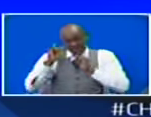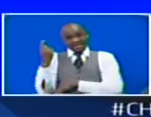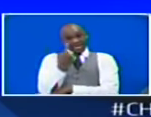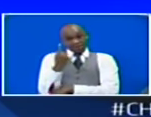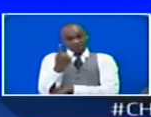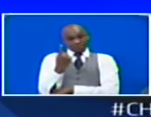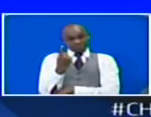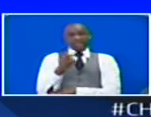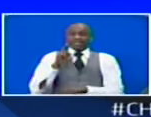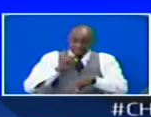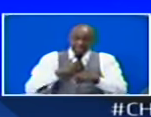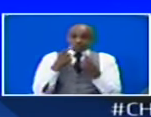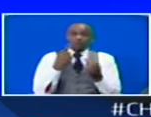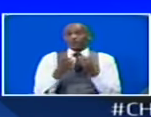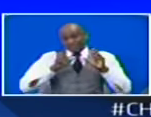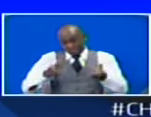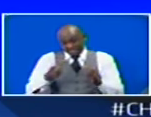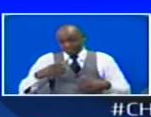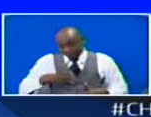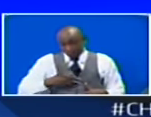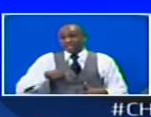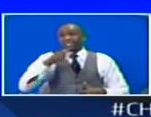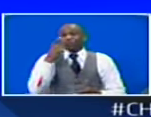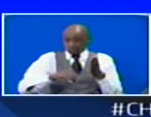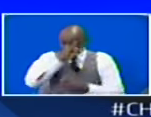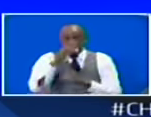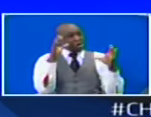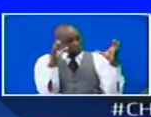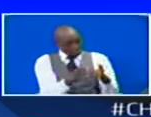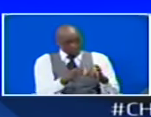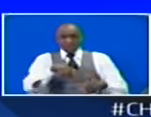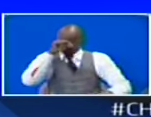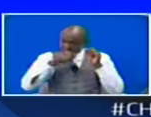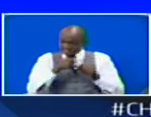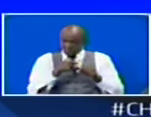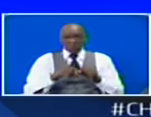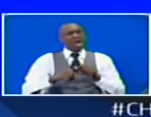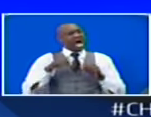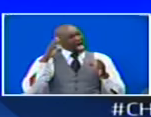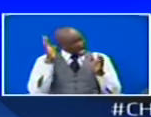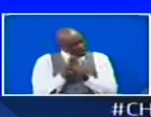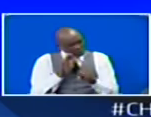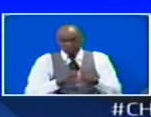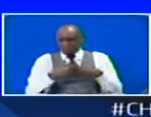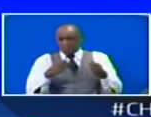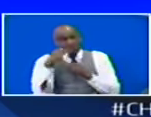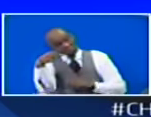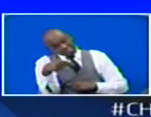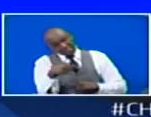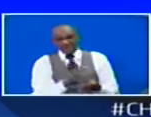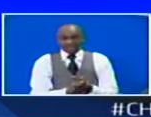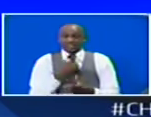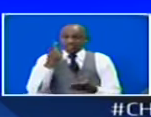candidate. Addressing the media today, the governor said the Jubilee primaries in the area were marred with a lot of irregularities that saw